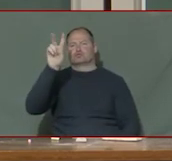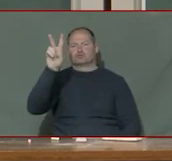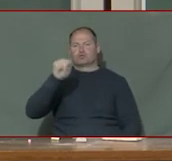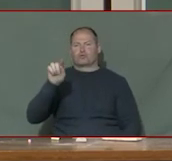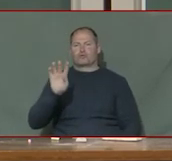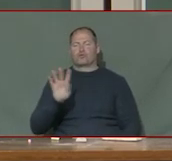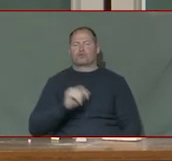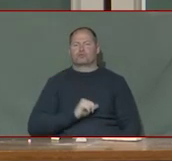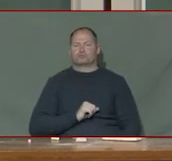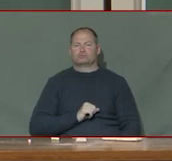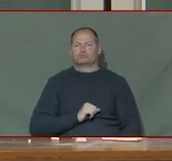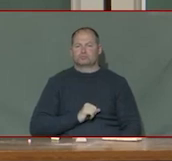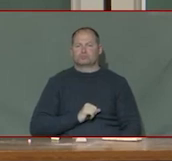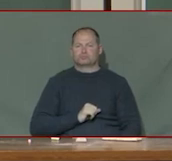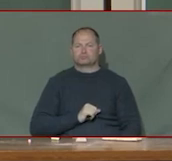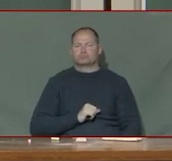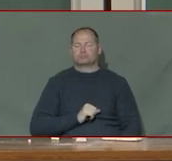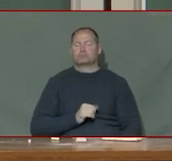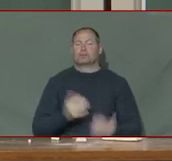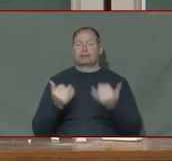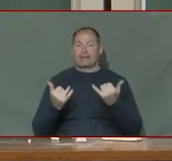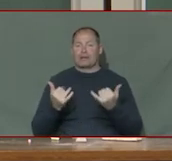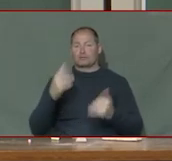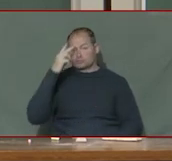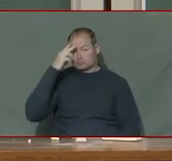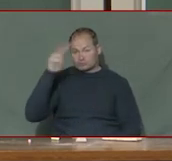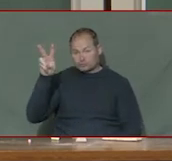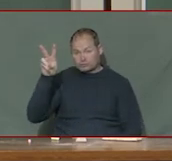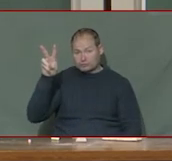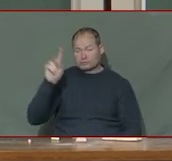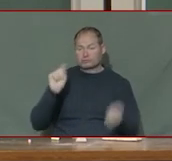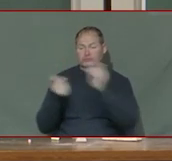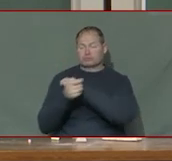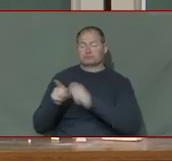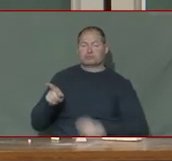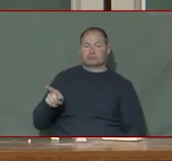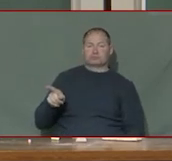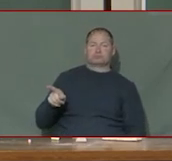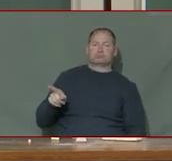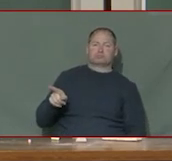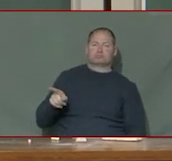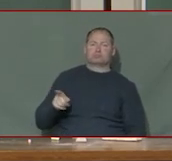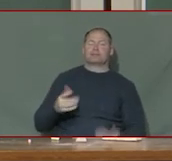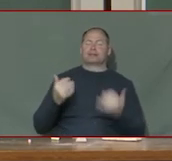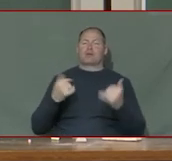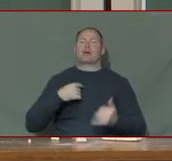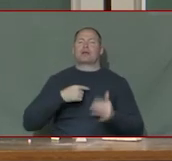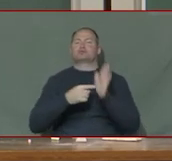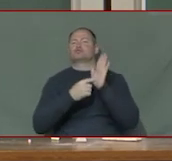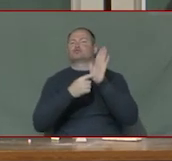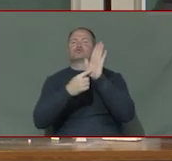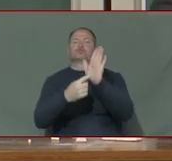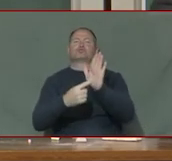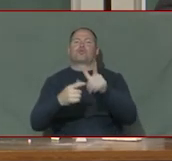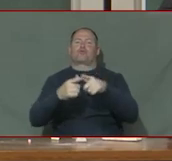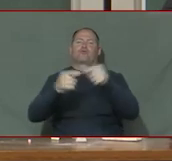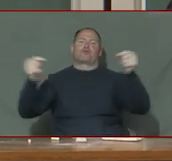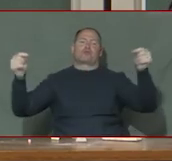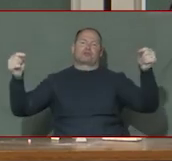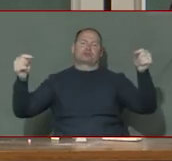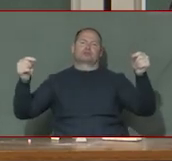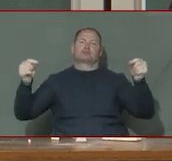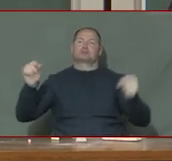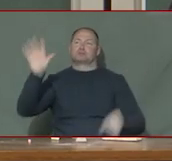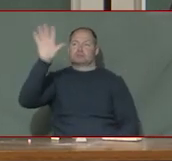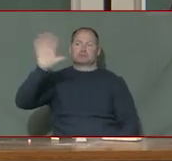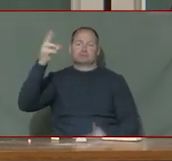that. And this squared becomes that. So I have shown that the shaded part